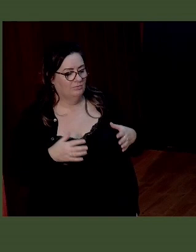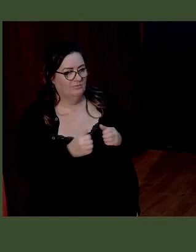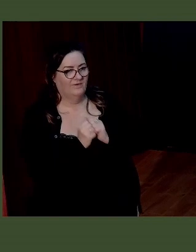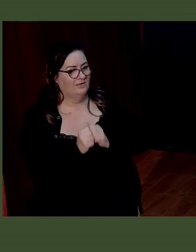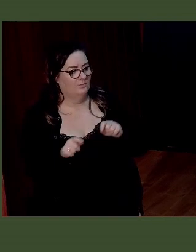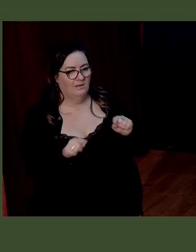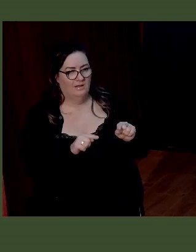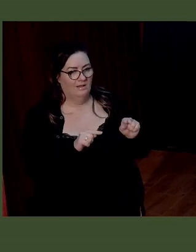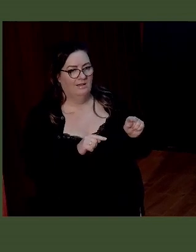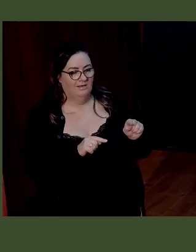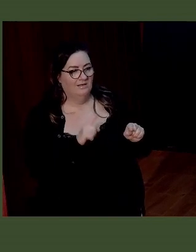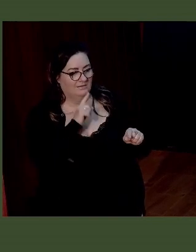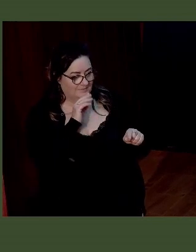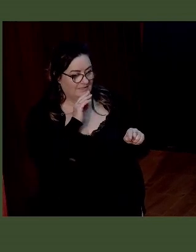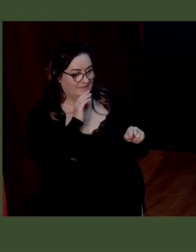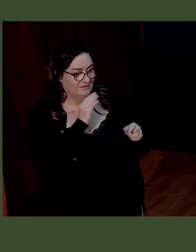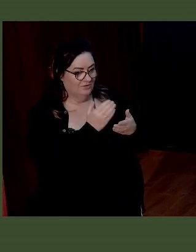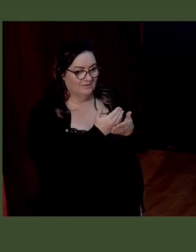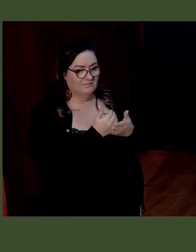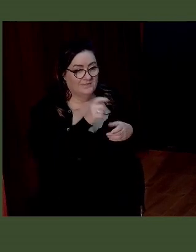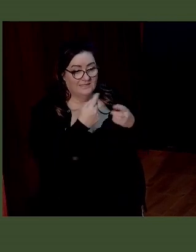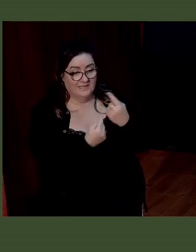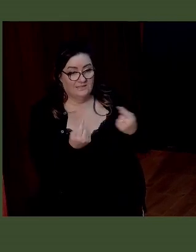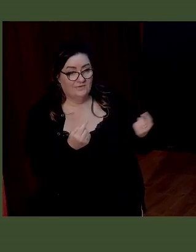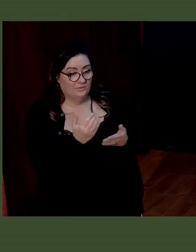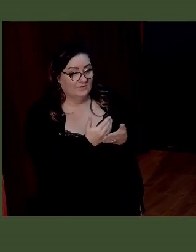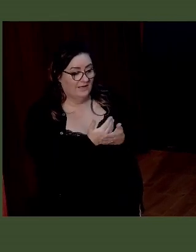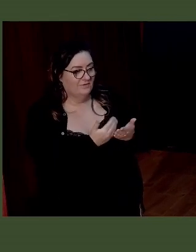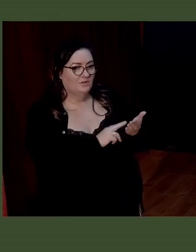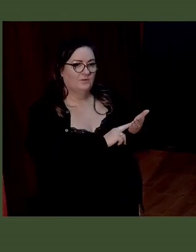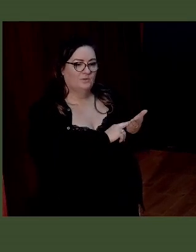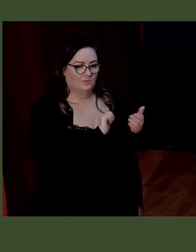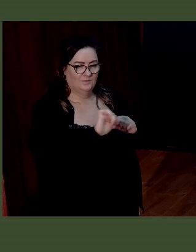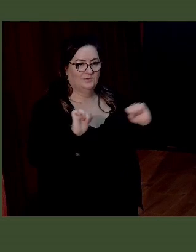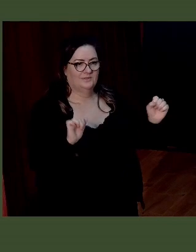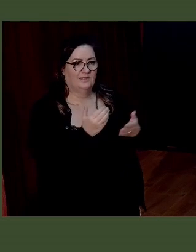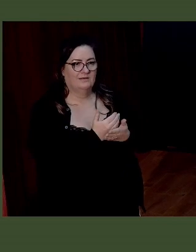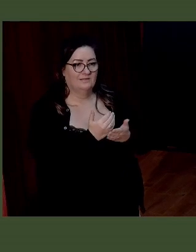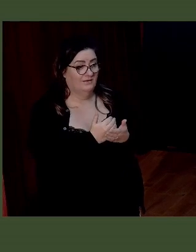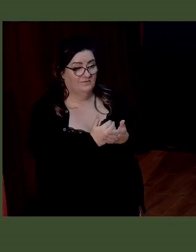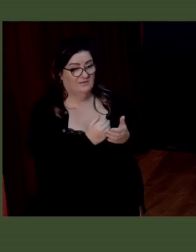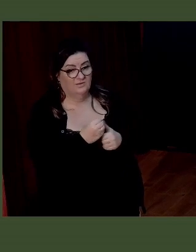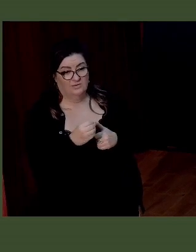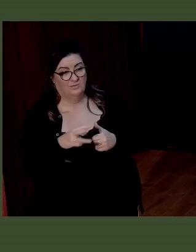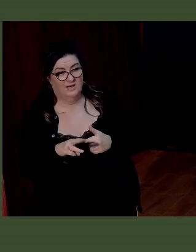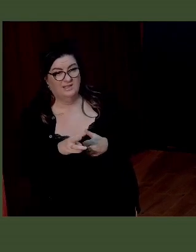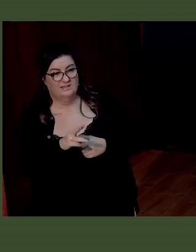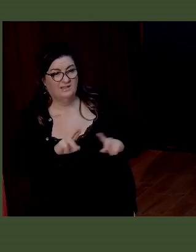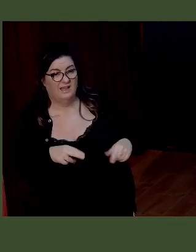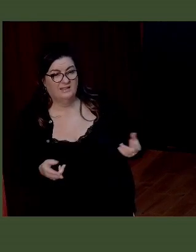because you could leverage individual savings here in a way which couldn't otherwise be done. In other